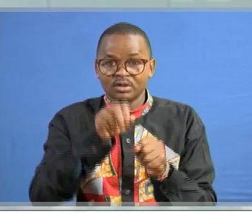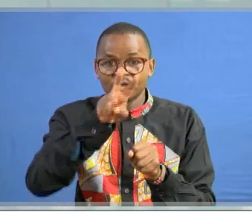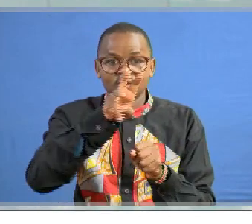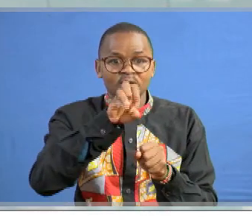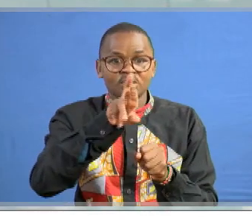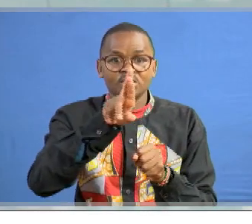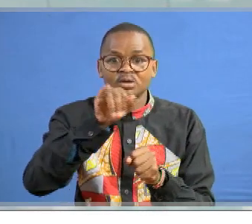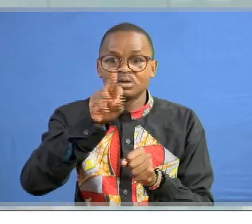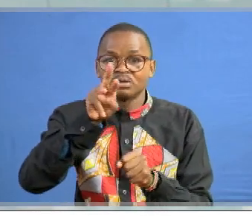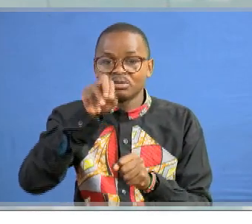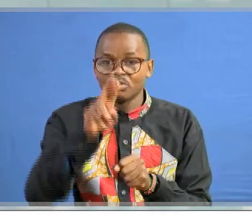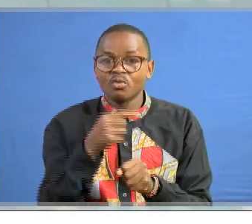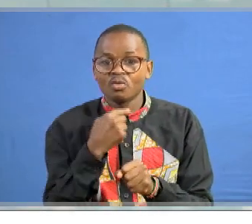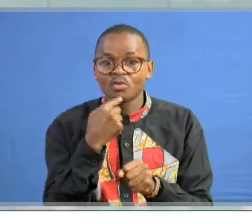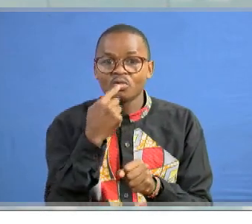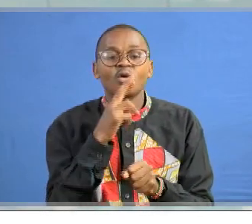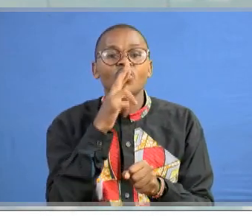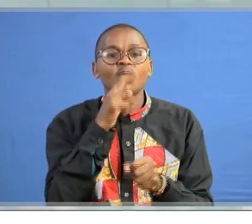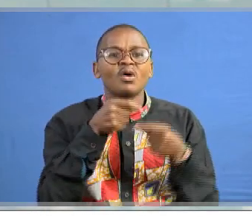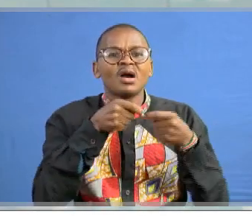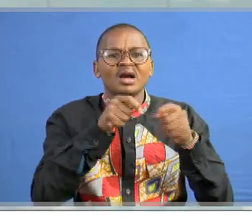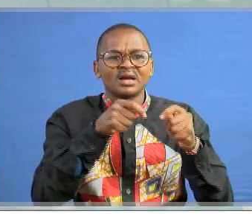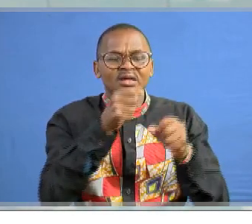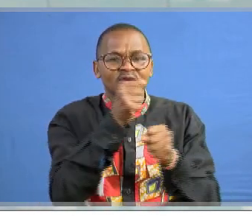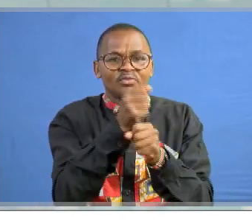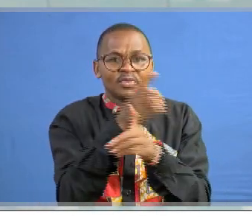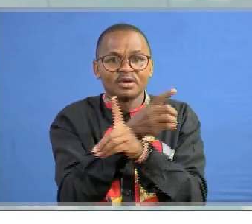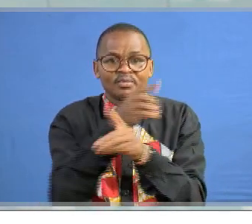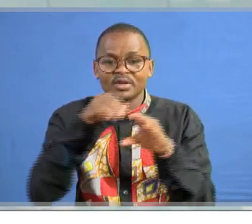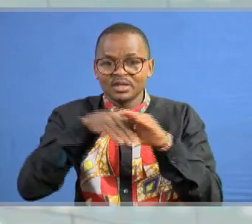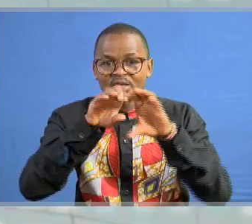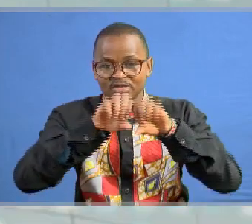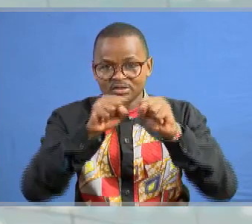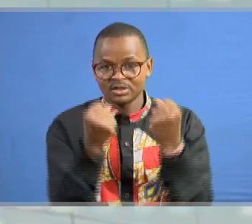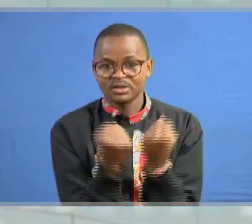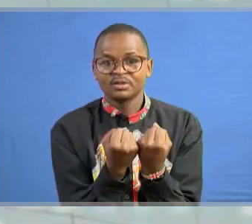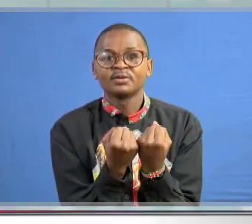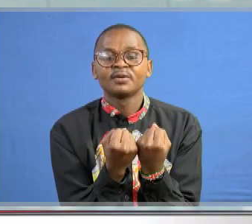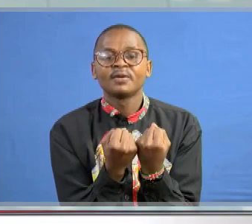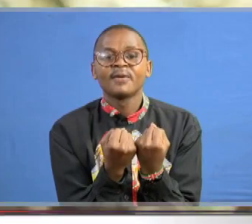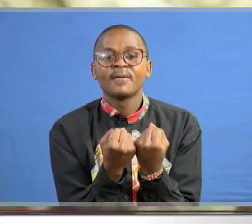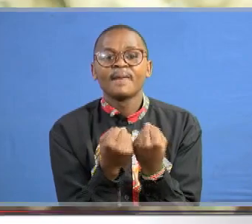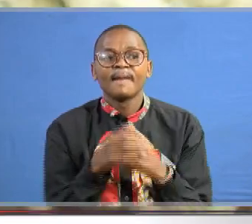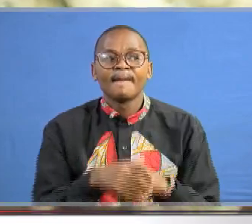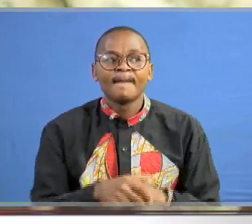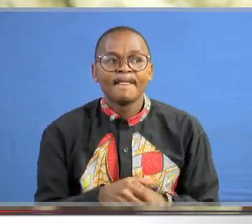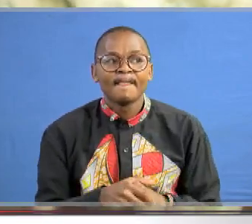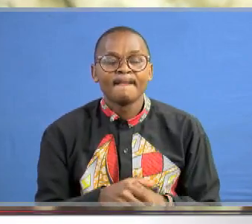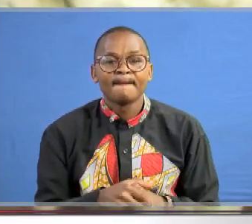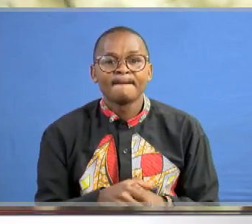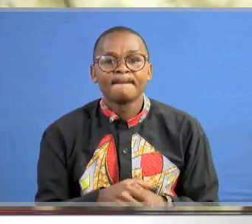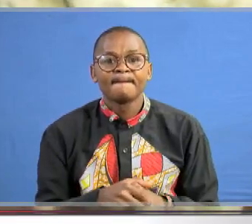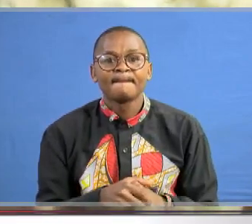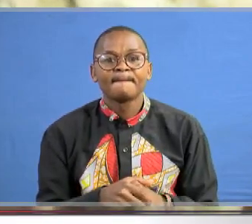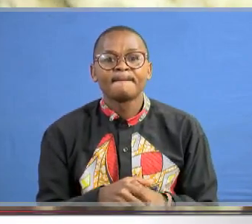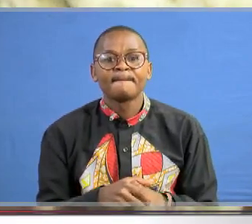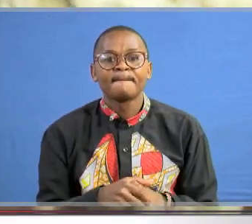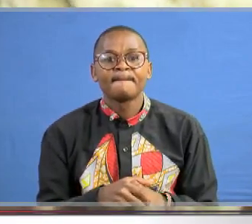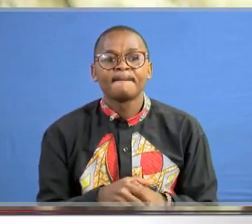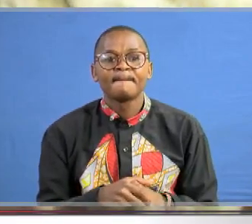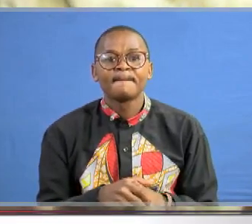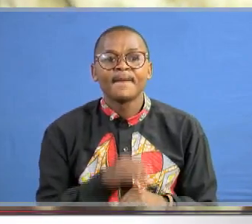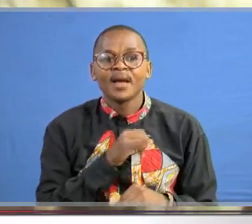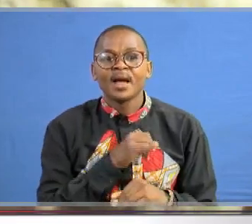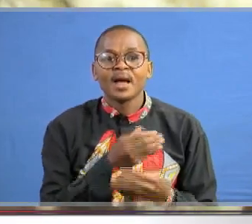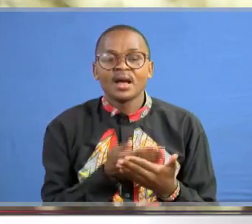and Hellen Kanyora, who are trying to make a difference in their society. The first time,